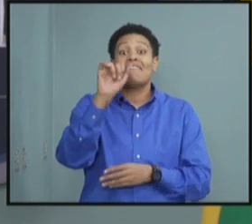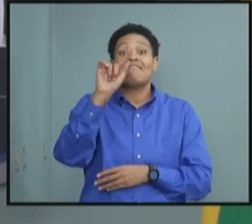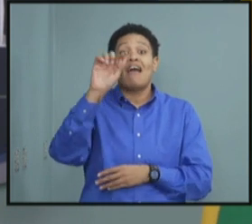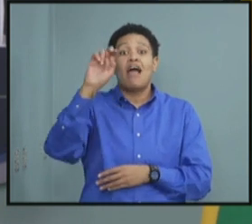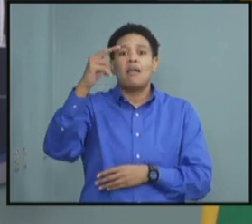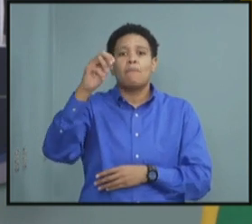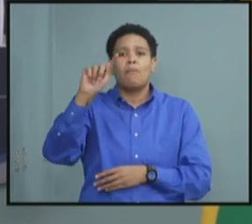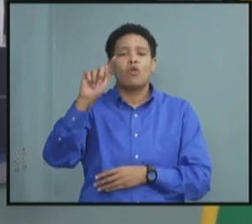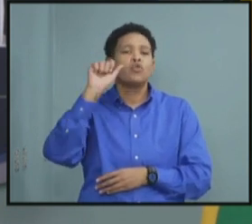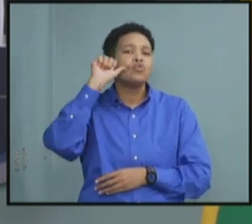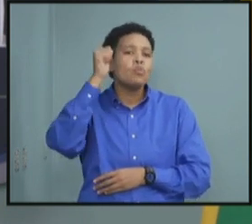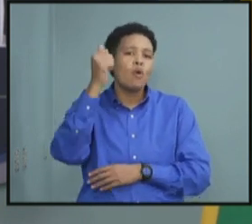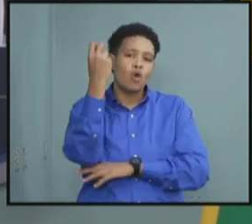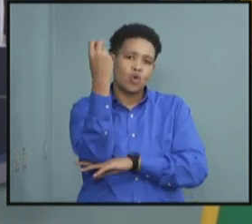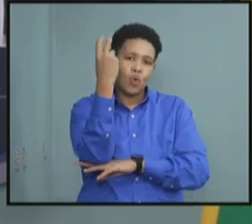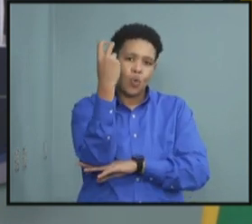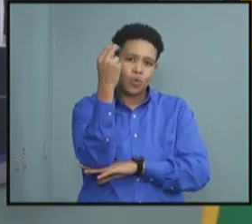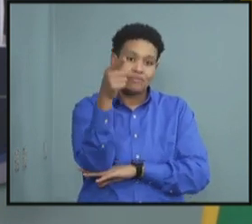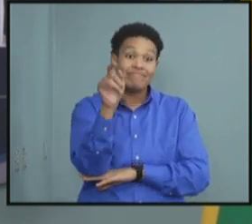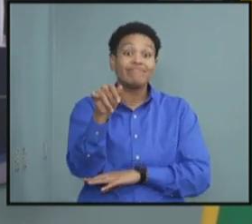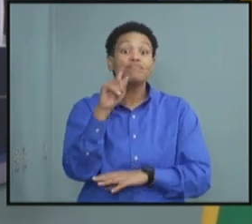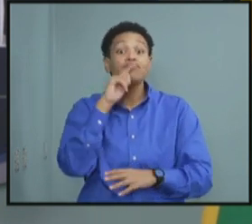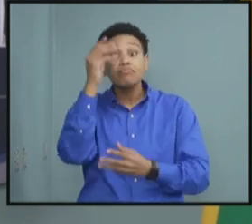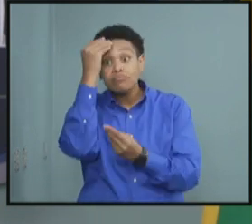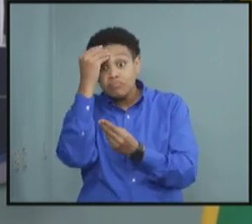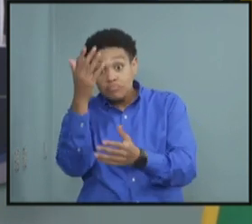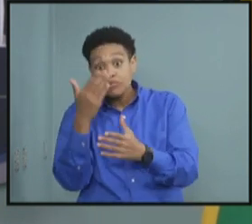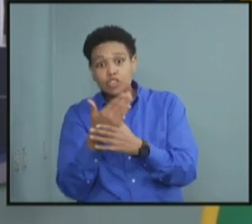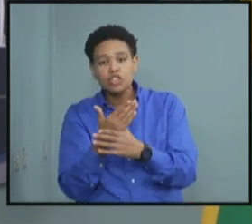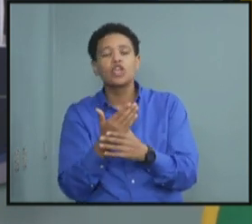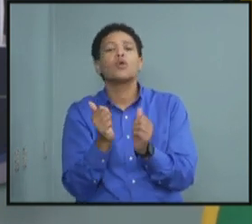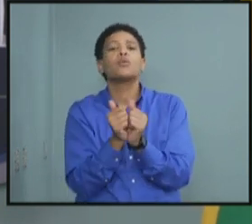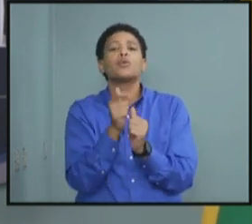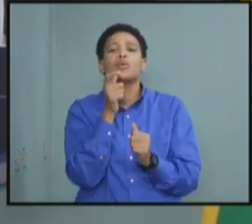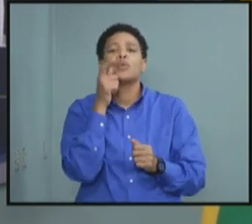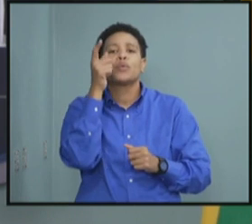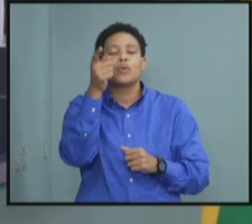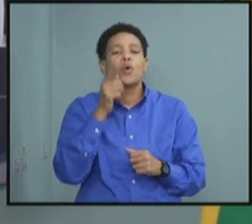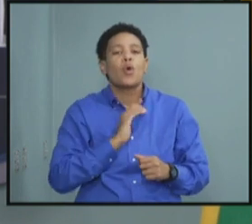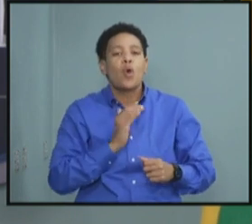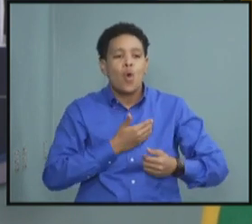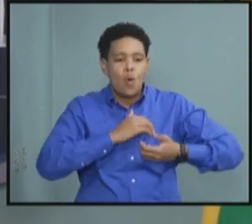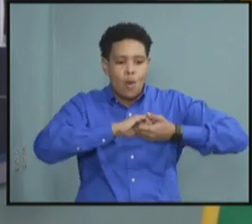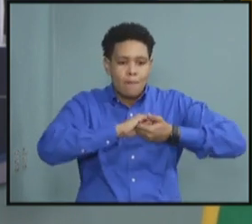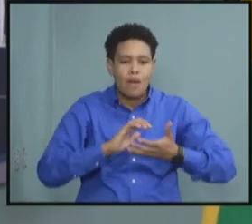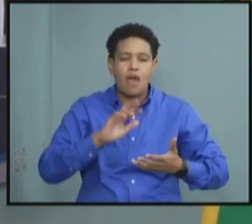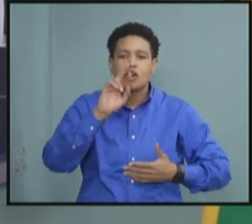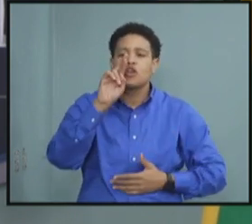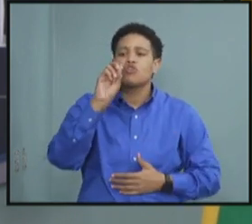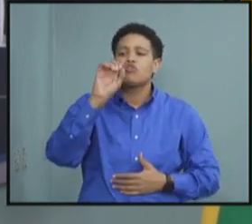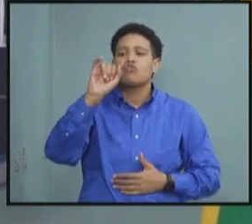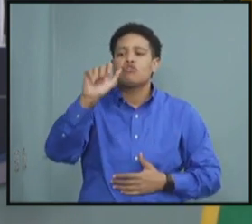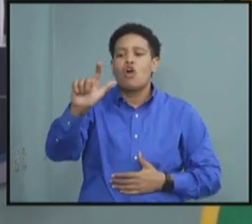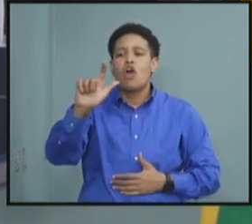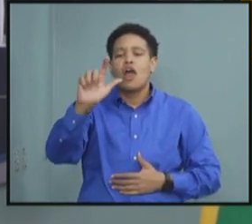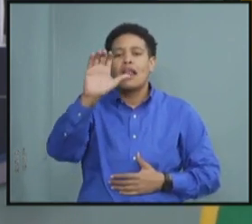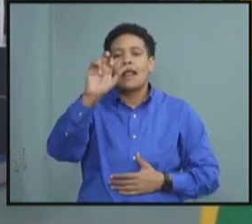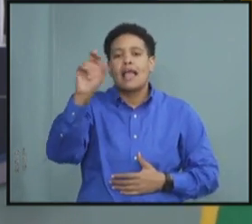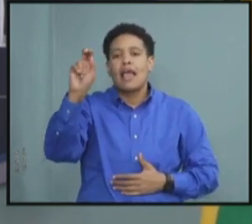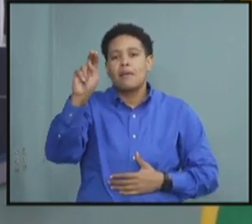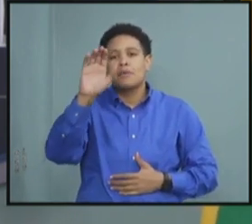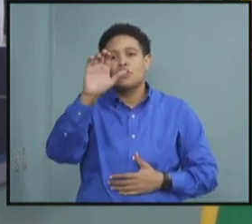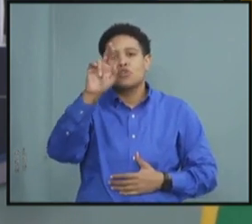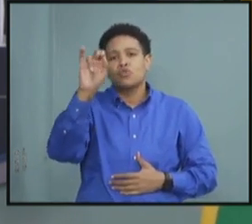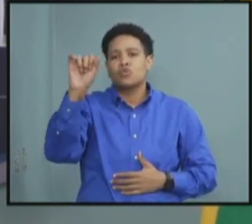tomorrow. This has been conveyed to our partners, Royal Caribbean